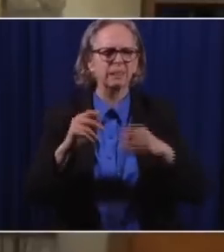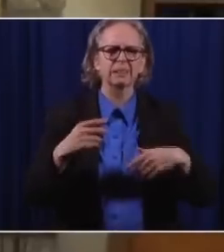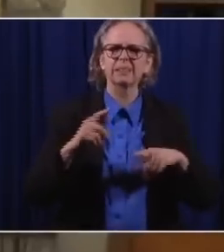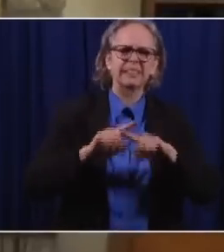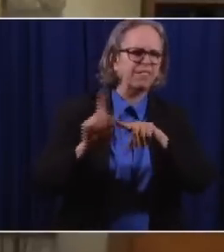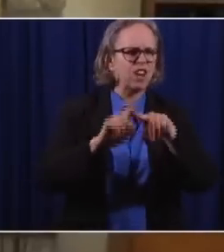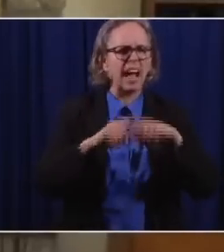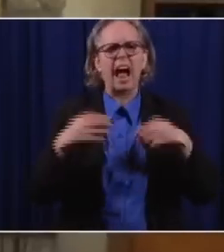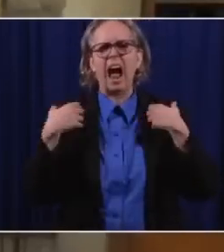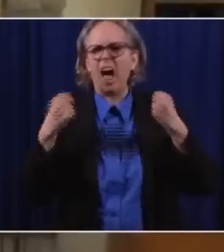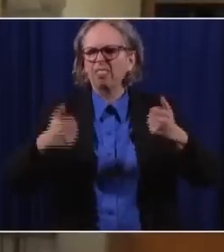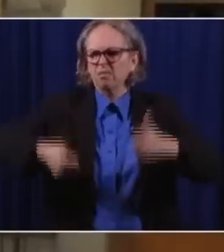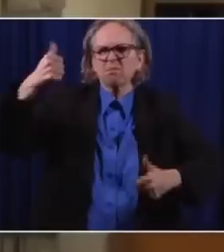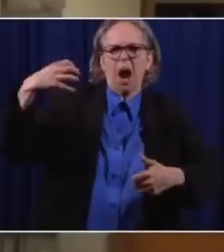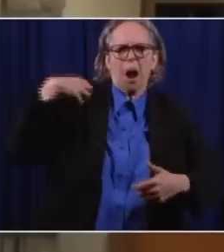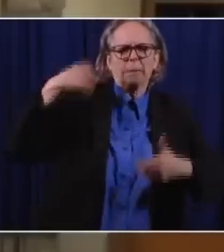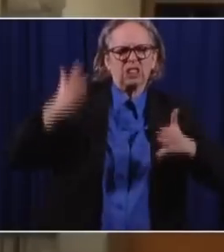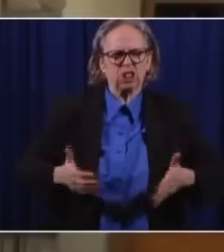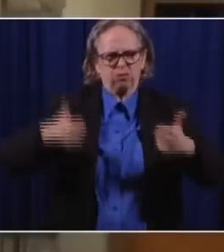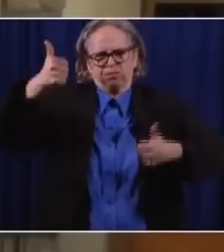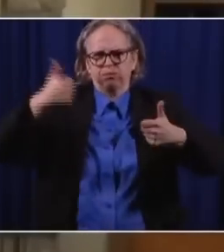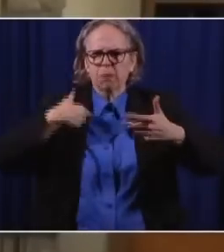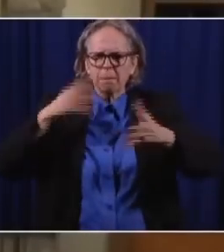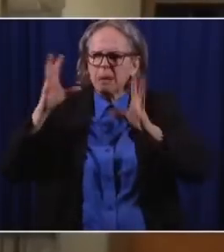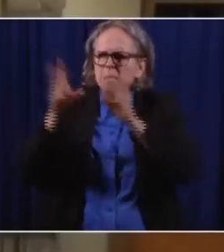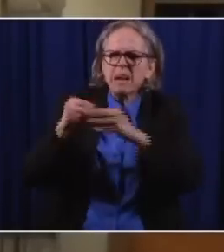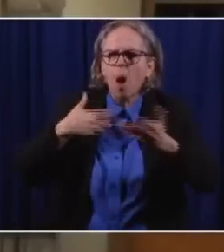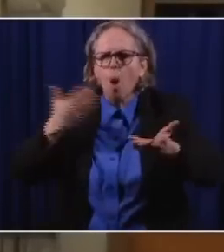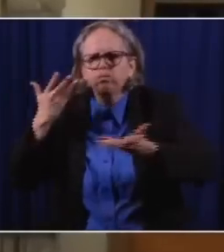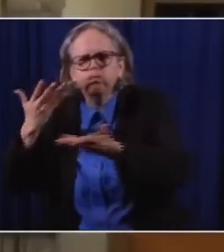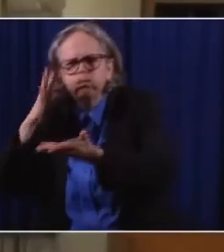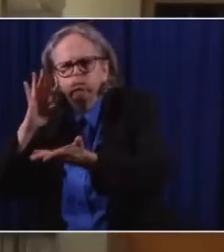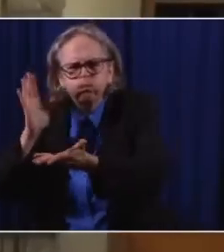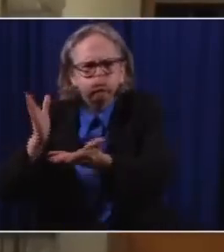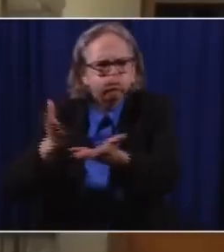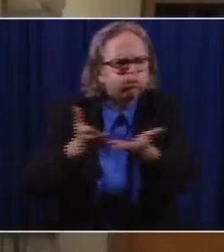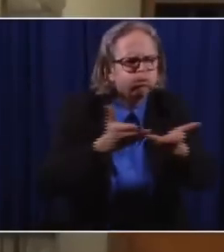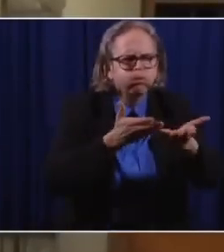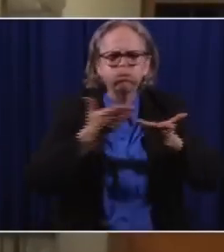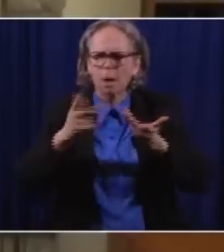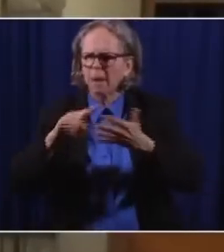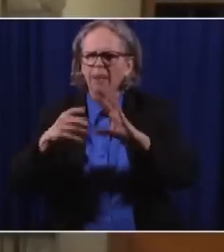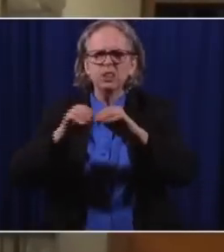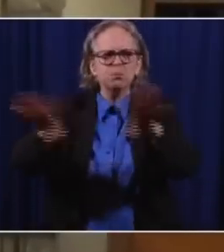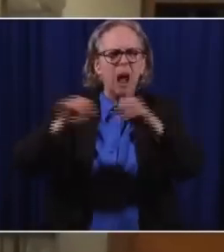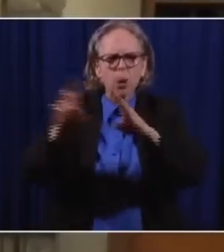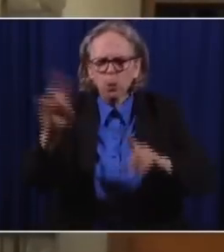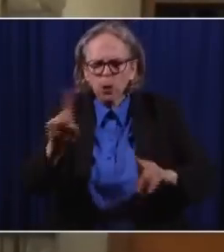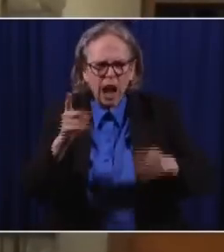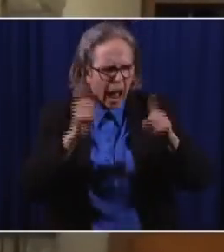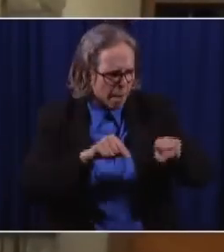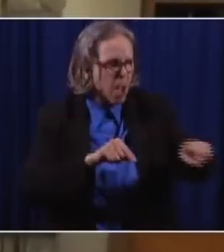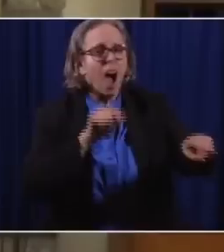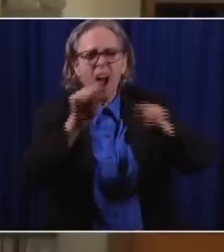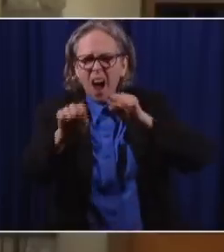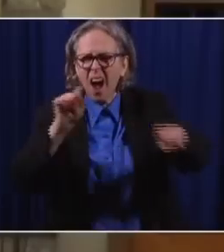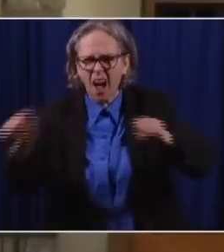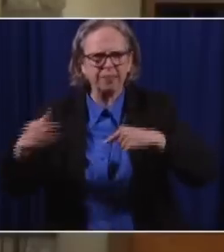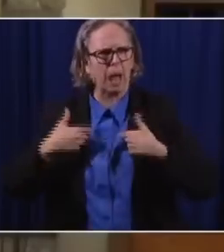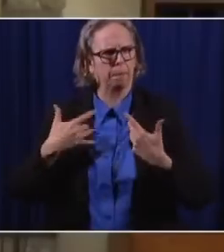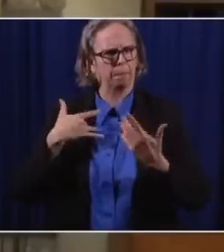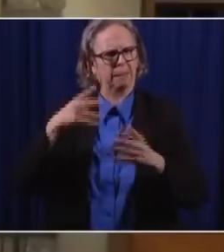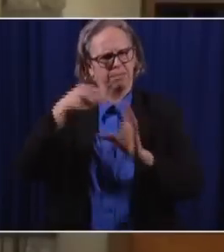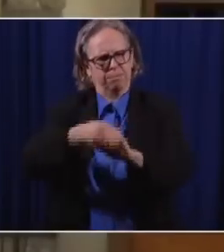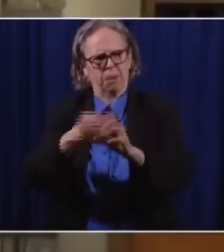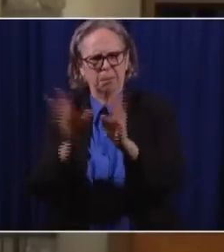call. But they continue to share with us some of the stories, and we share them with you really just to kind of give you an indication of where we're seeing